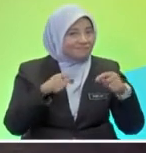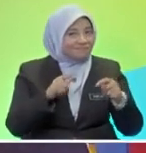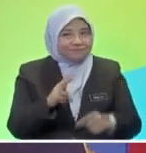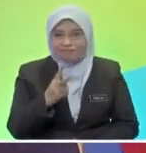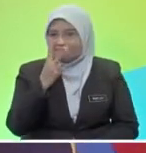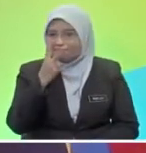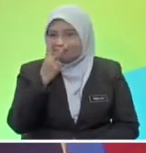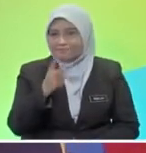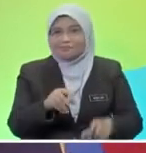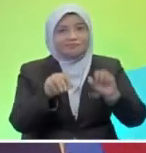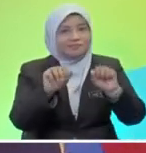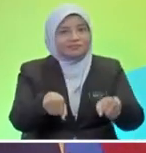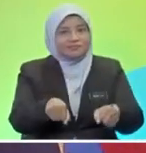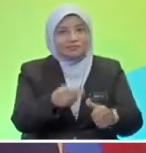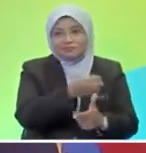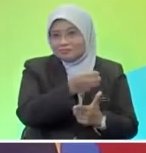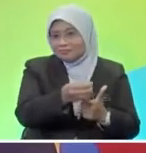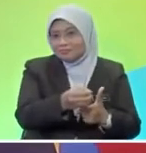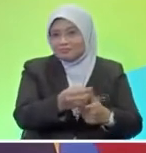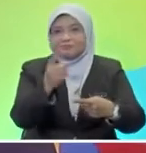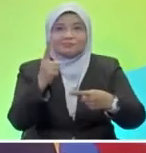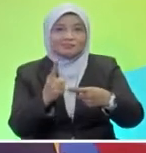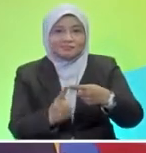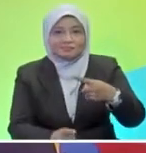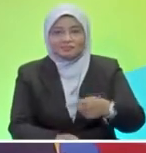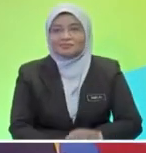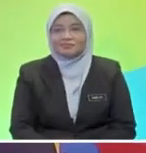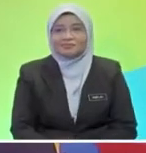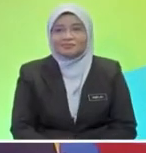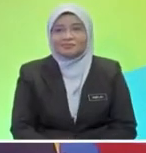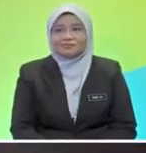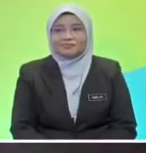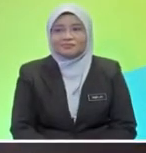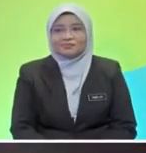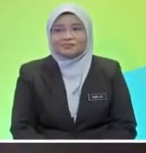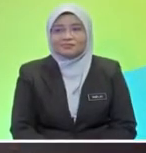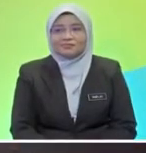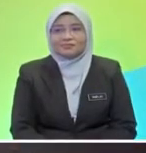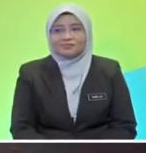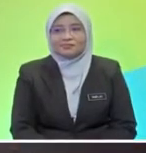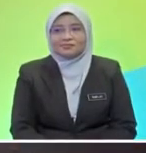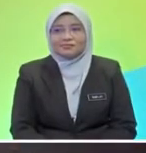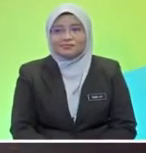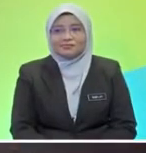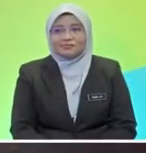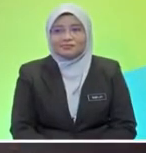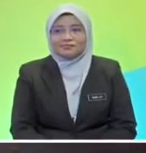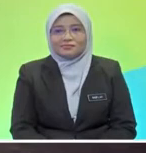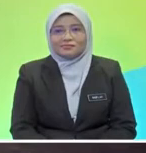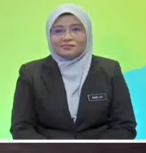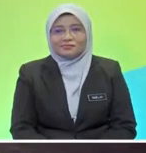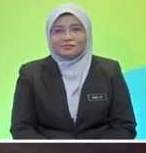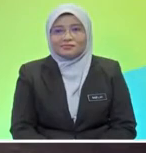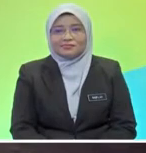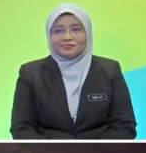to throw, that means you have to catch it. Okay, let's do it. Okay. 1, 2, 3. Very good. You can throw a ball.